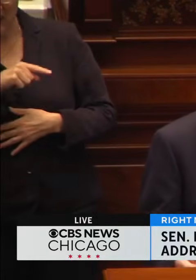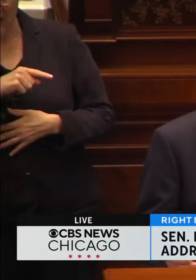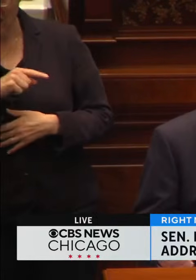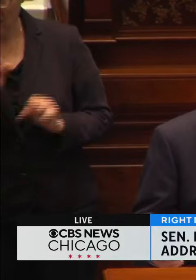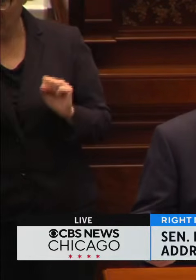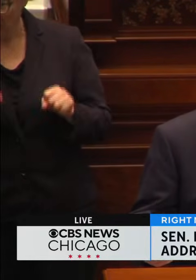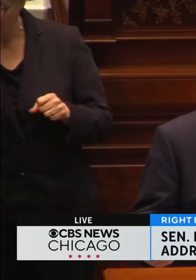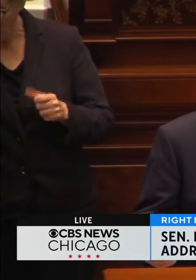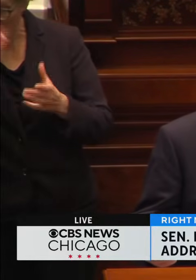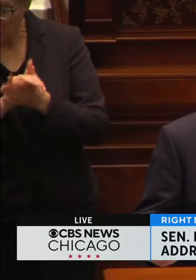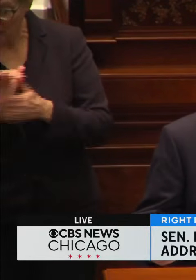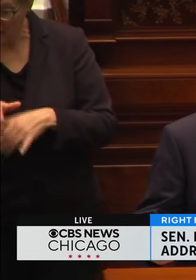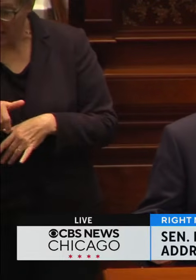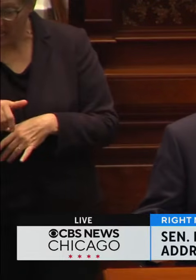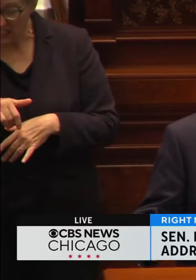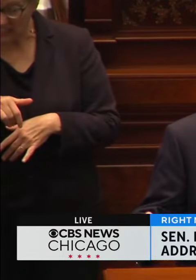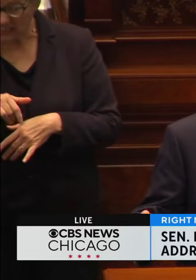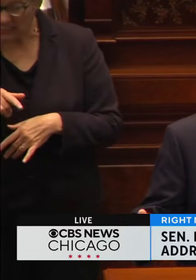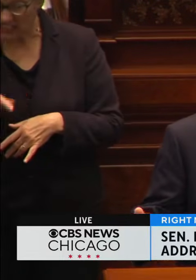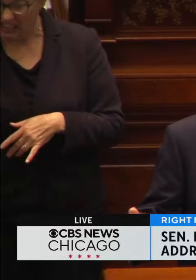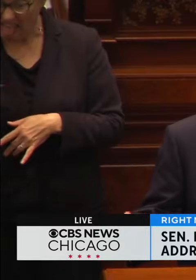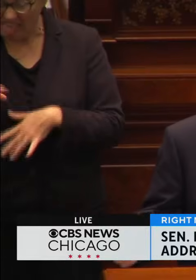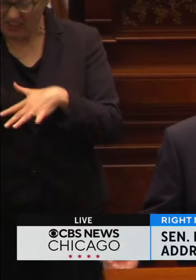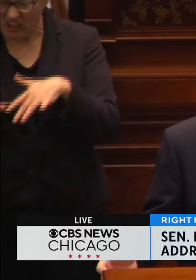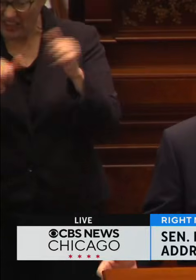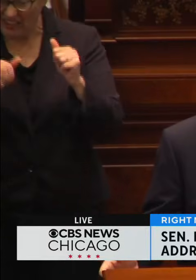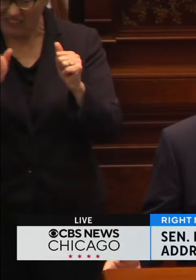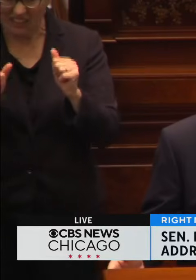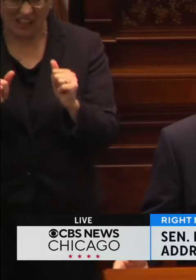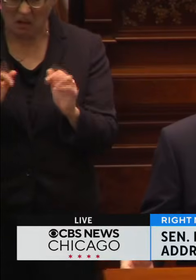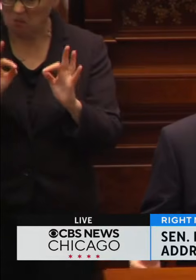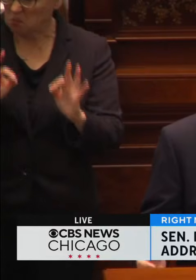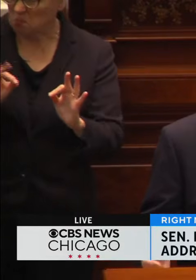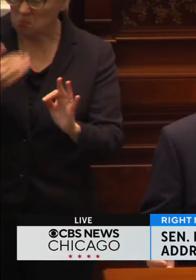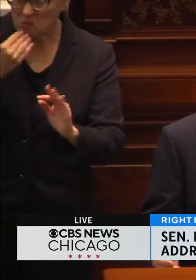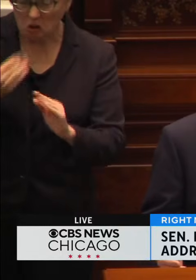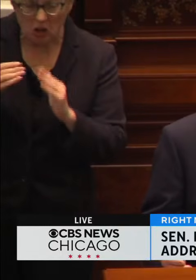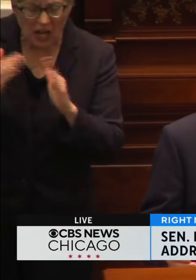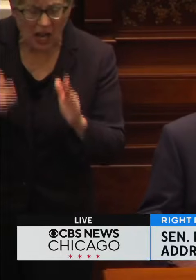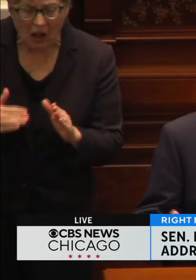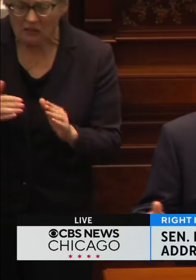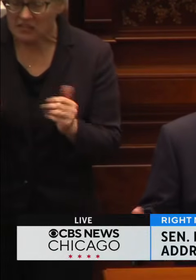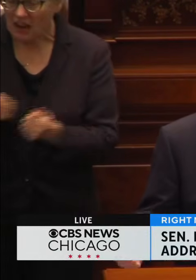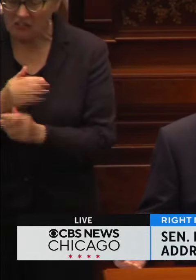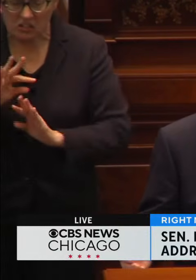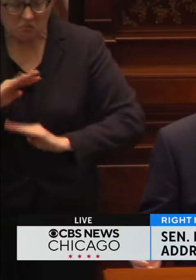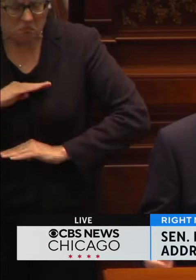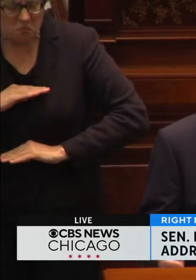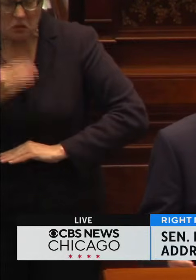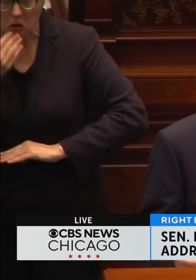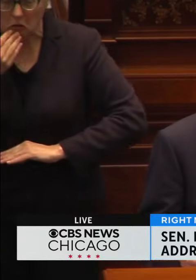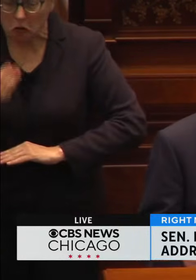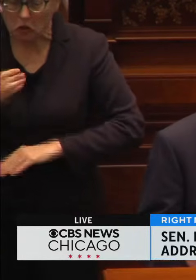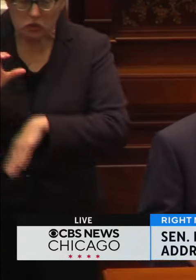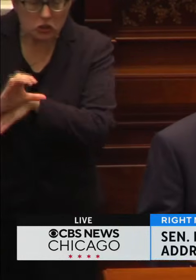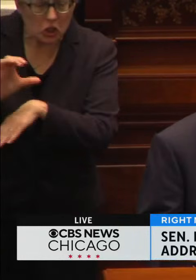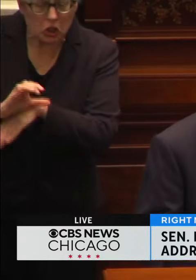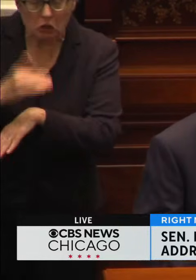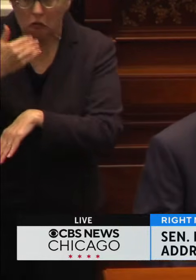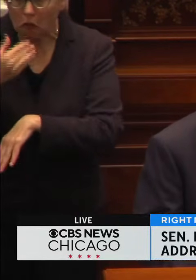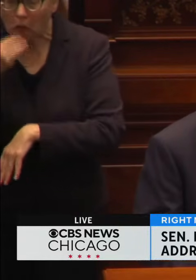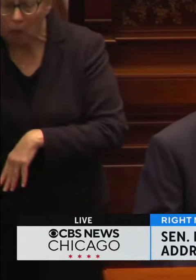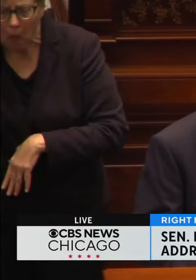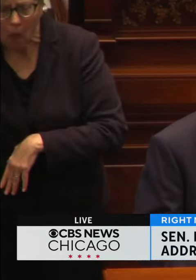you believe they're leaving that perfectly good house? They're leaving their church. They're leaving